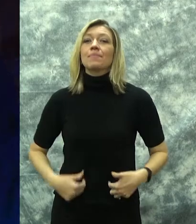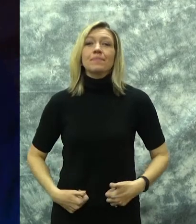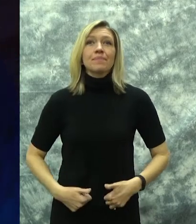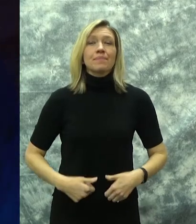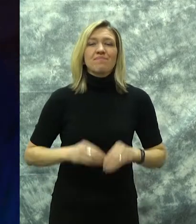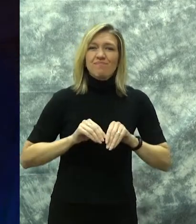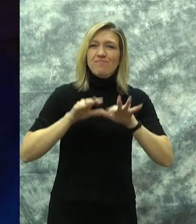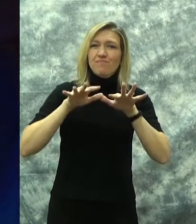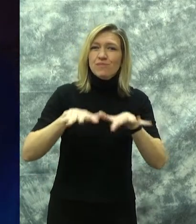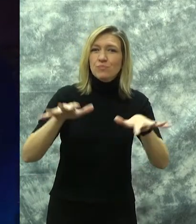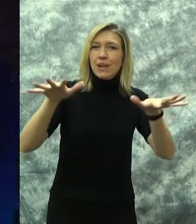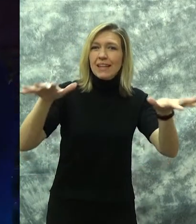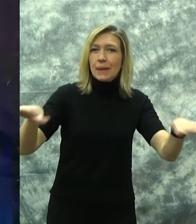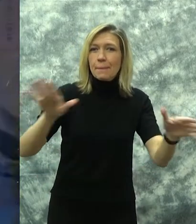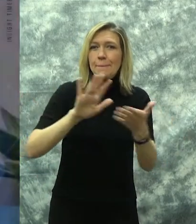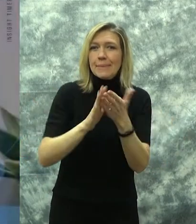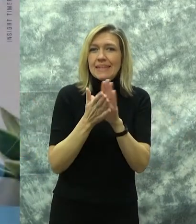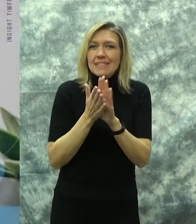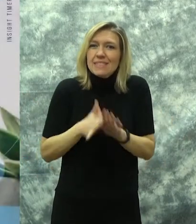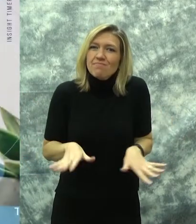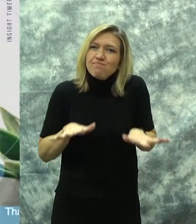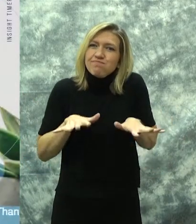Spreading peace along the way.